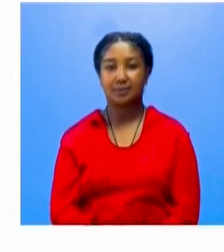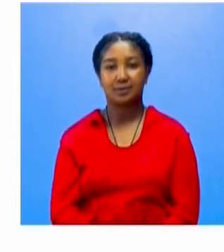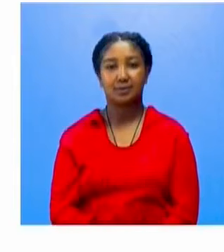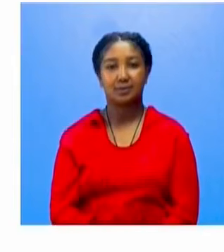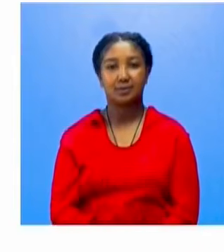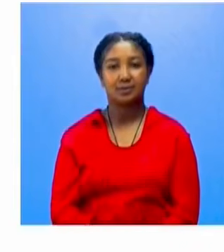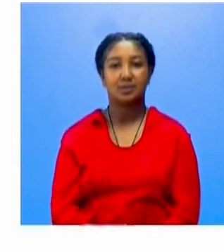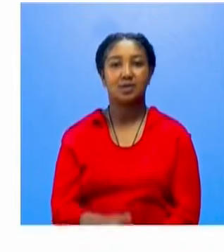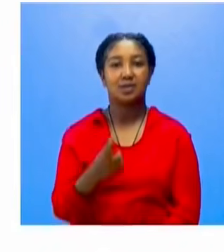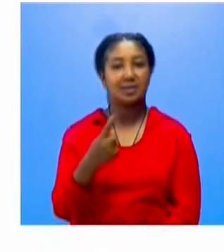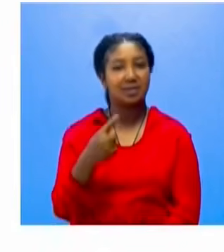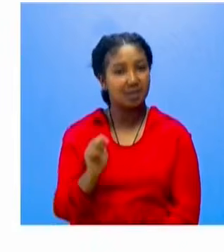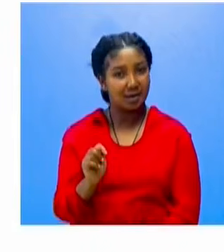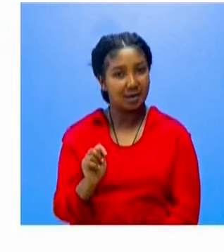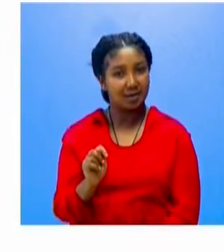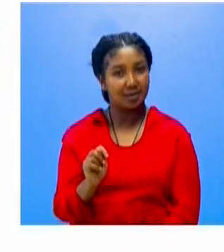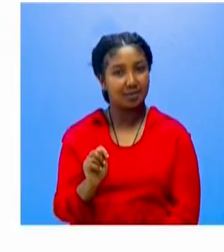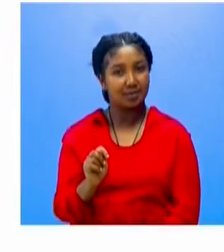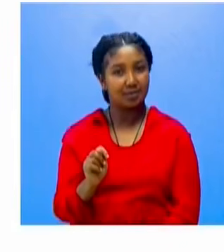the